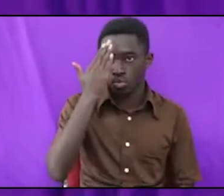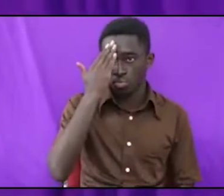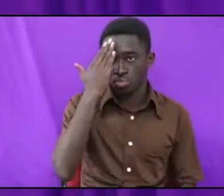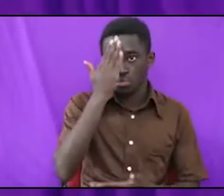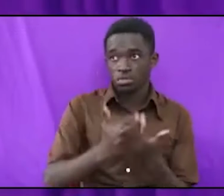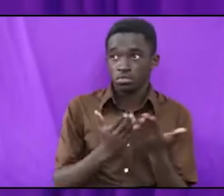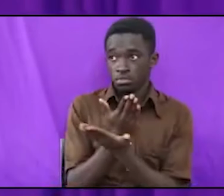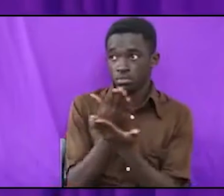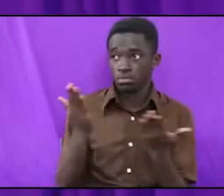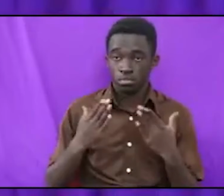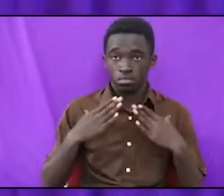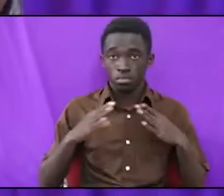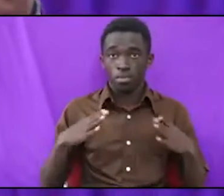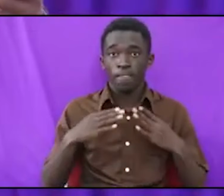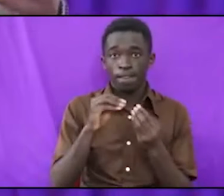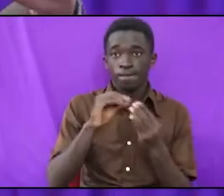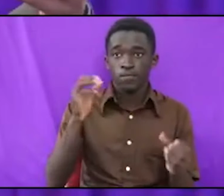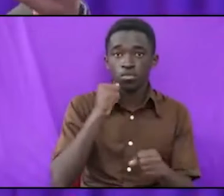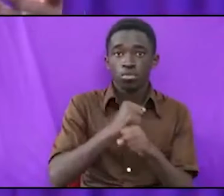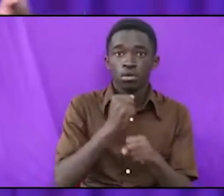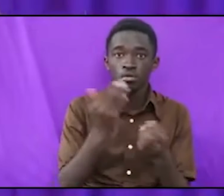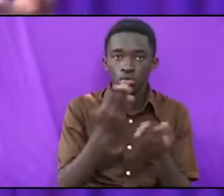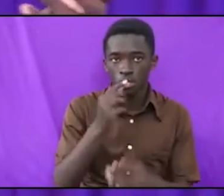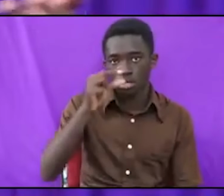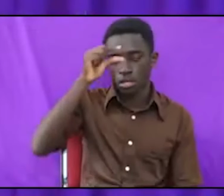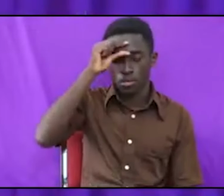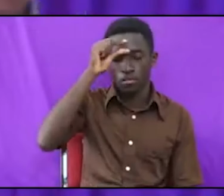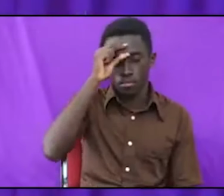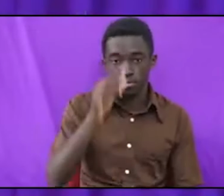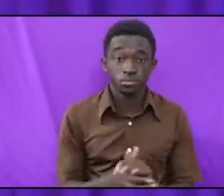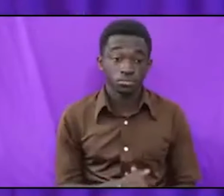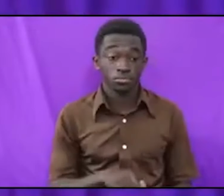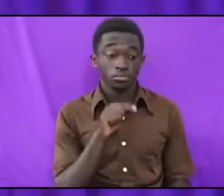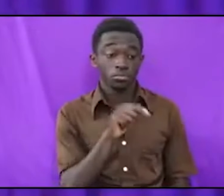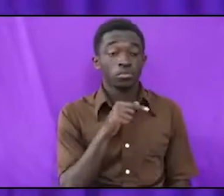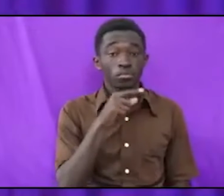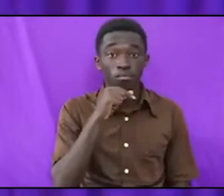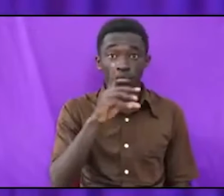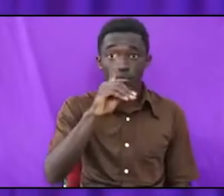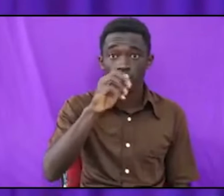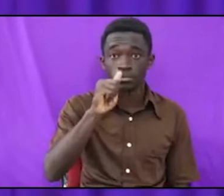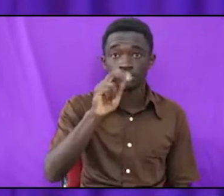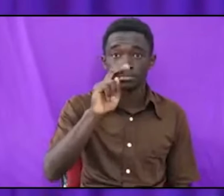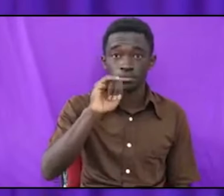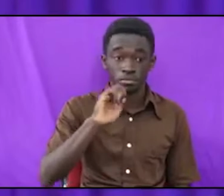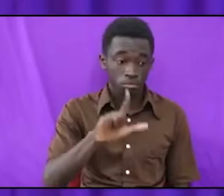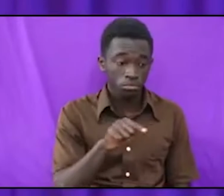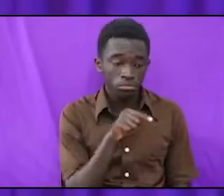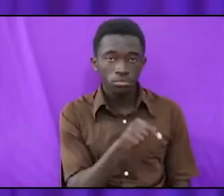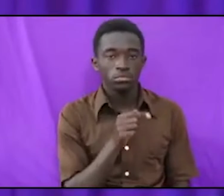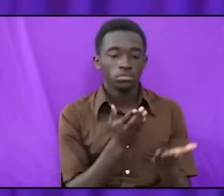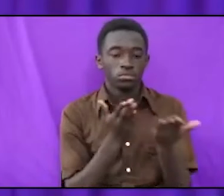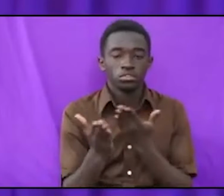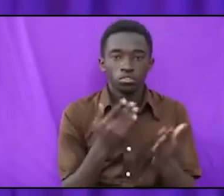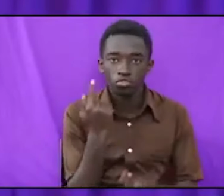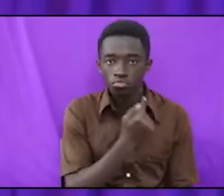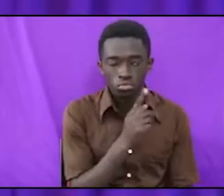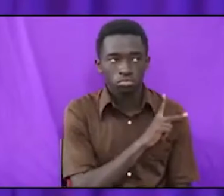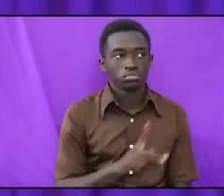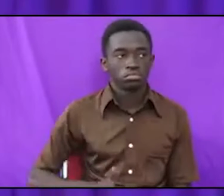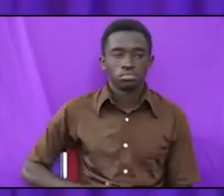government or those institutions. Daniel is a servant of the king, and yet he is able to tell the king